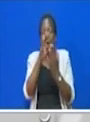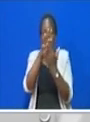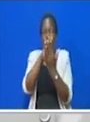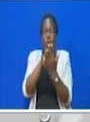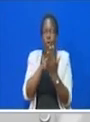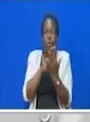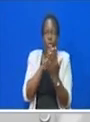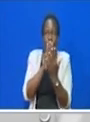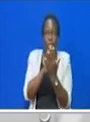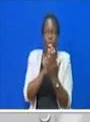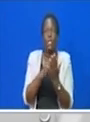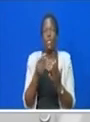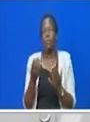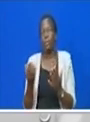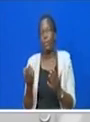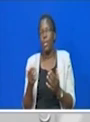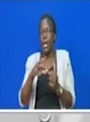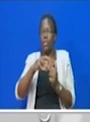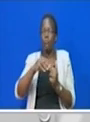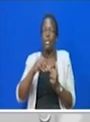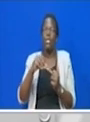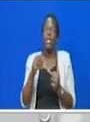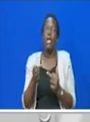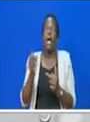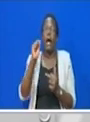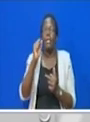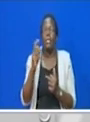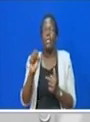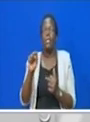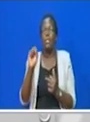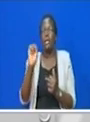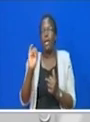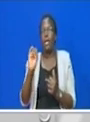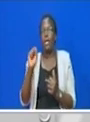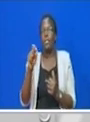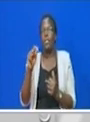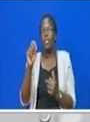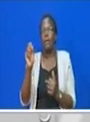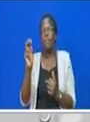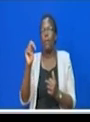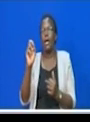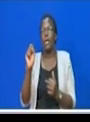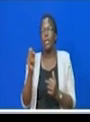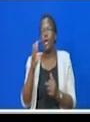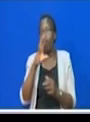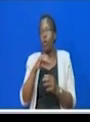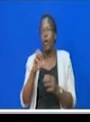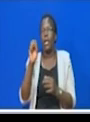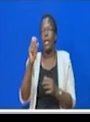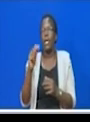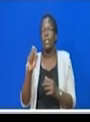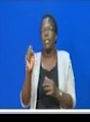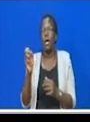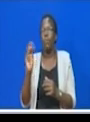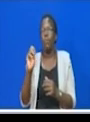approaching something, especially systematic or established one. Remember, we were